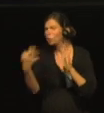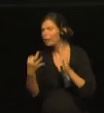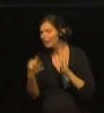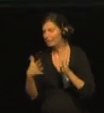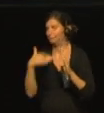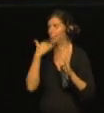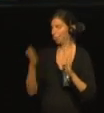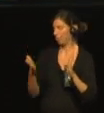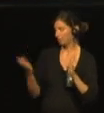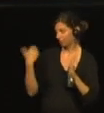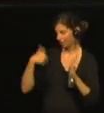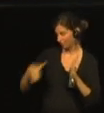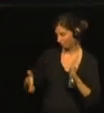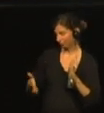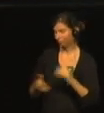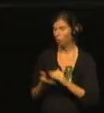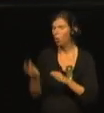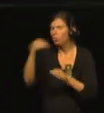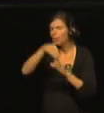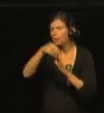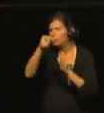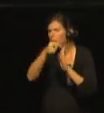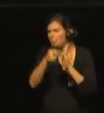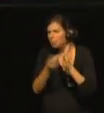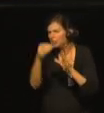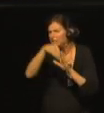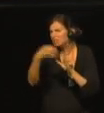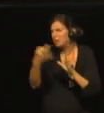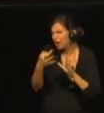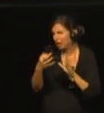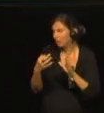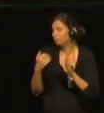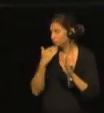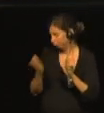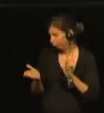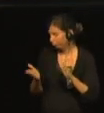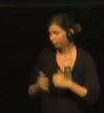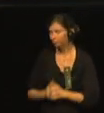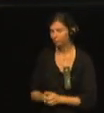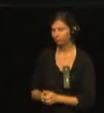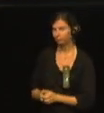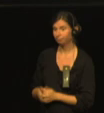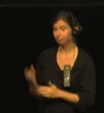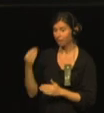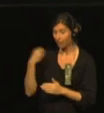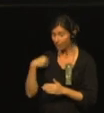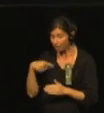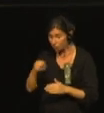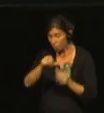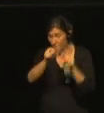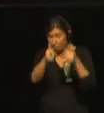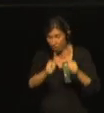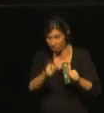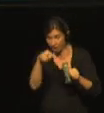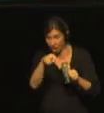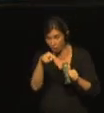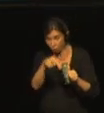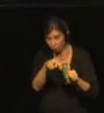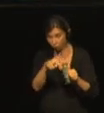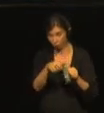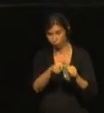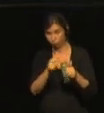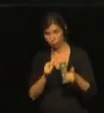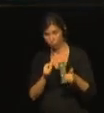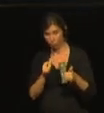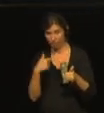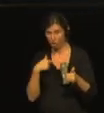These indicators of IDEE, we have used, this framework we have used, and I will try to explain how